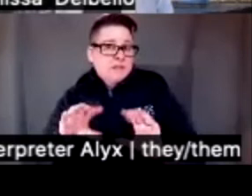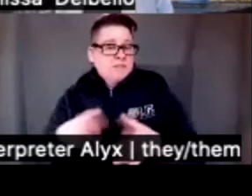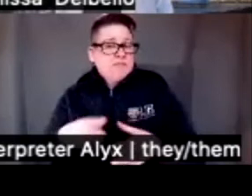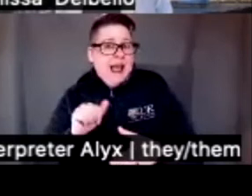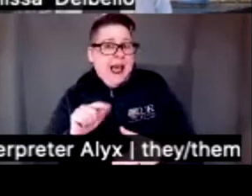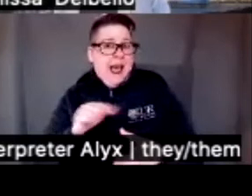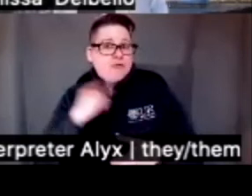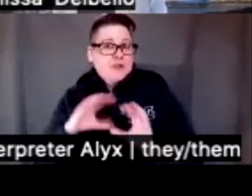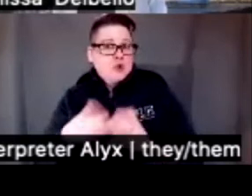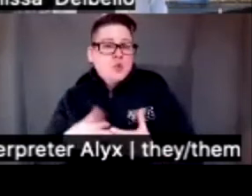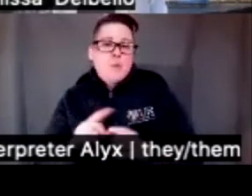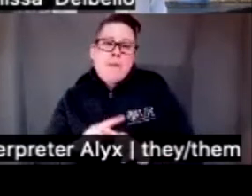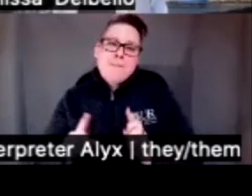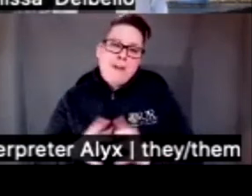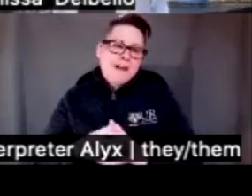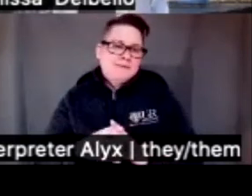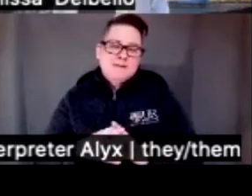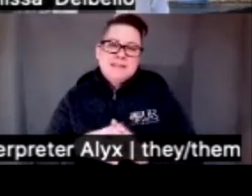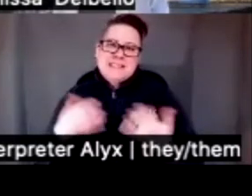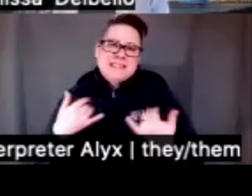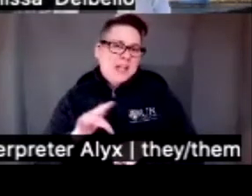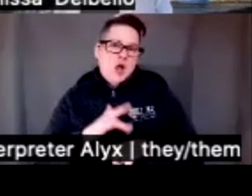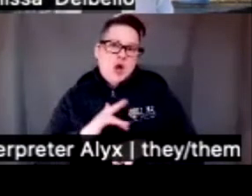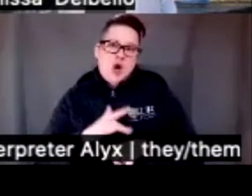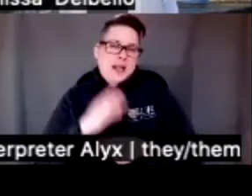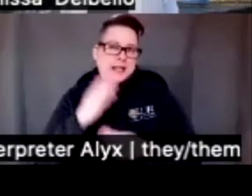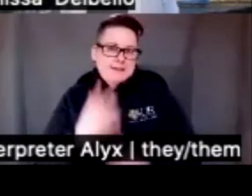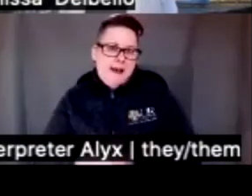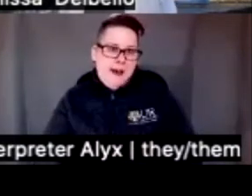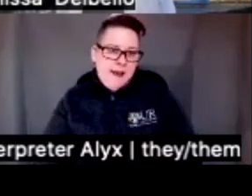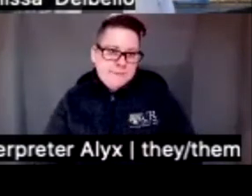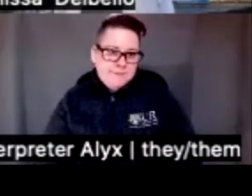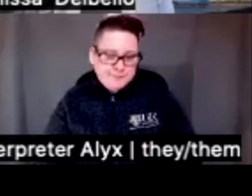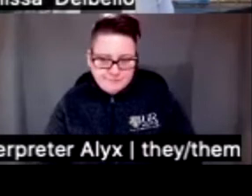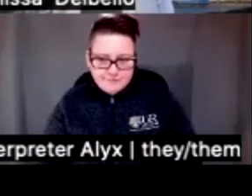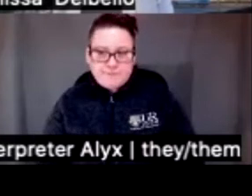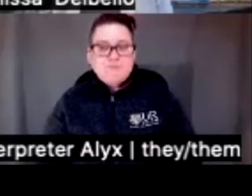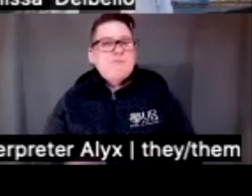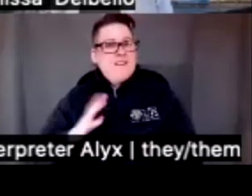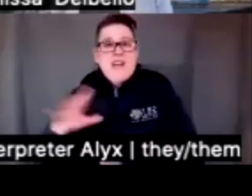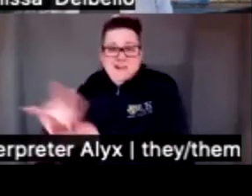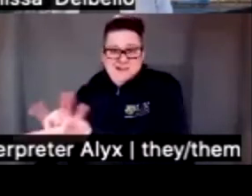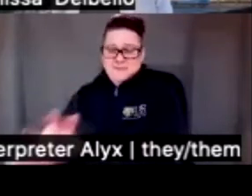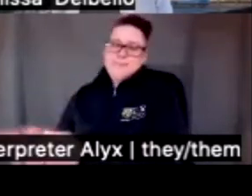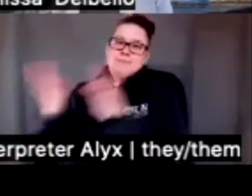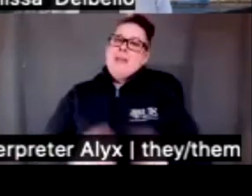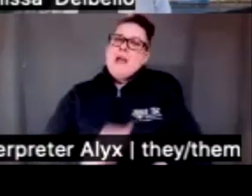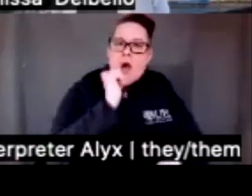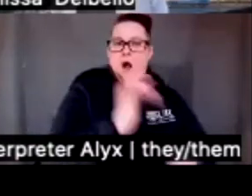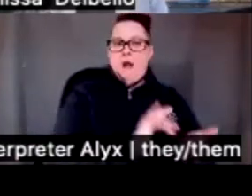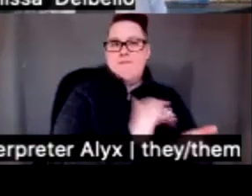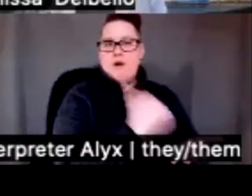but very, very preliminary data. So then there's non-pharmacologic